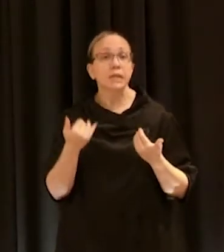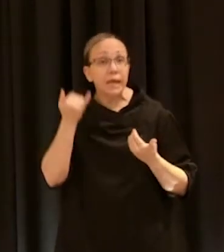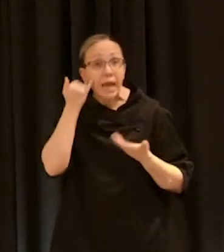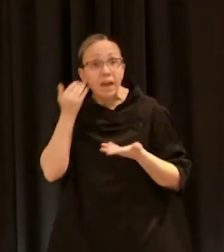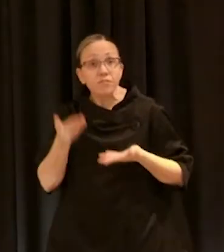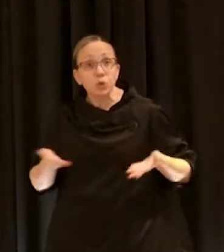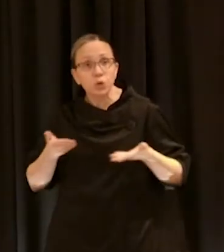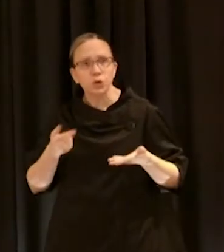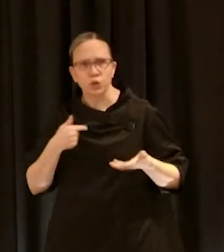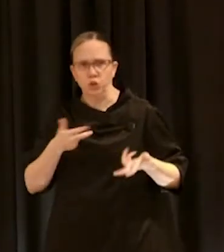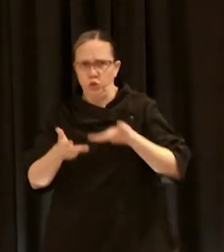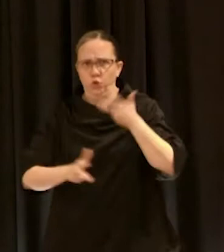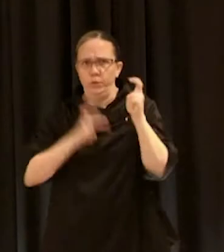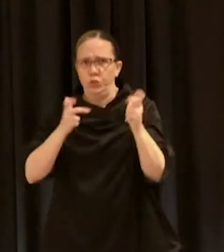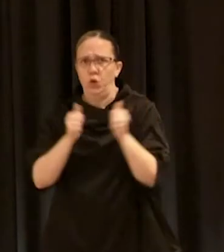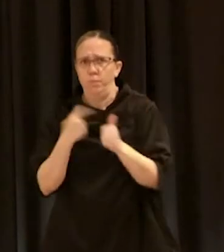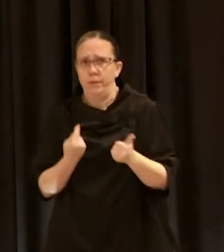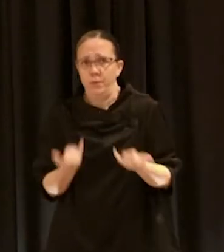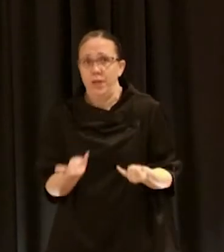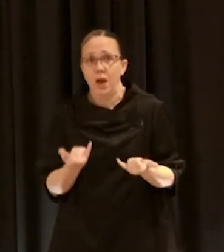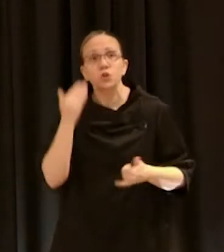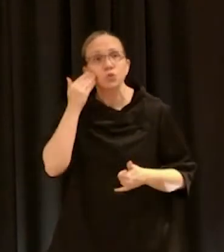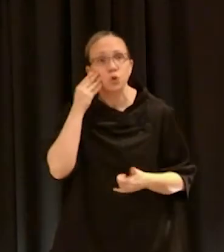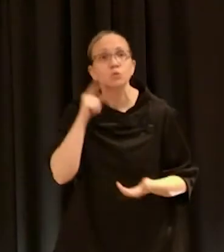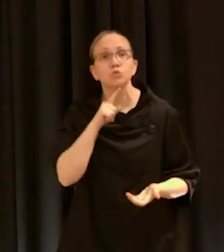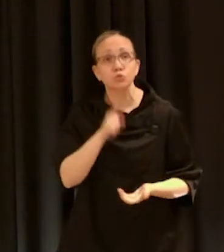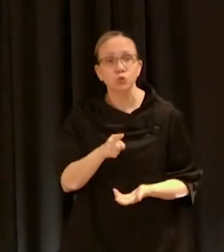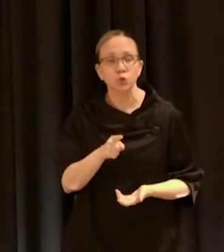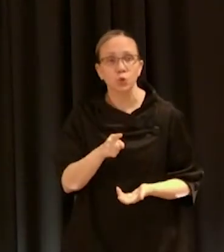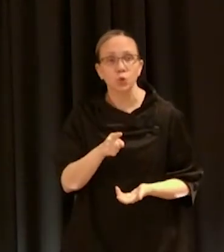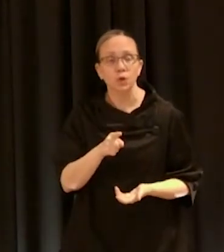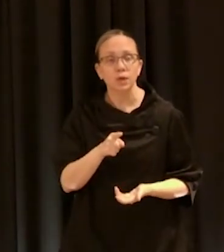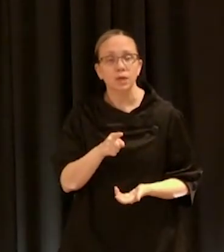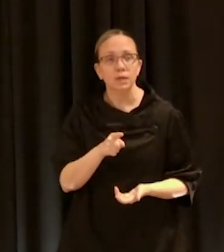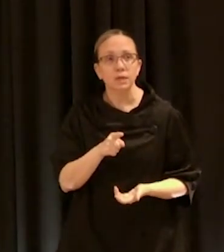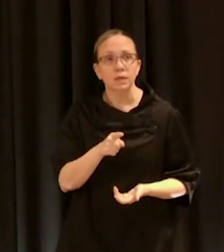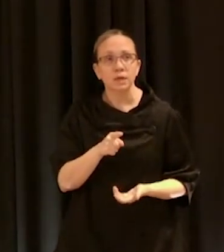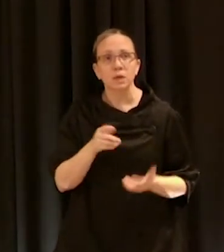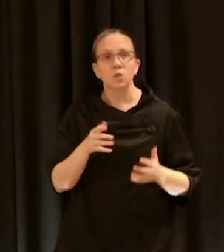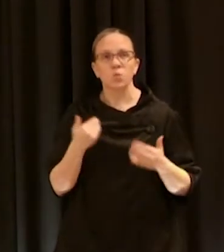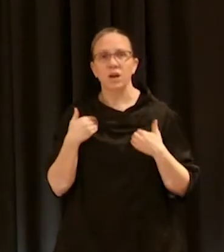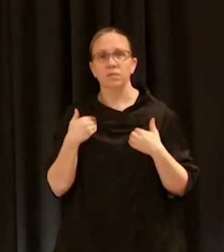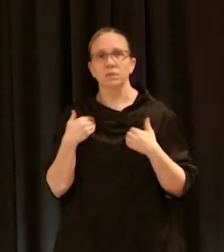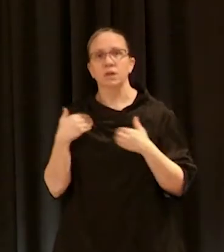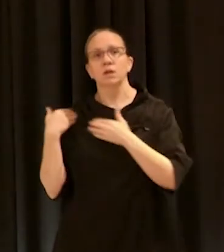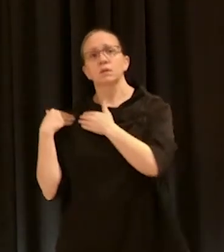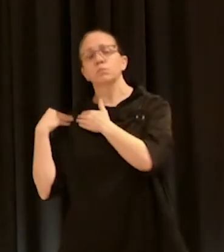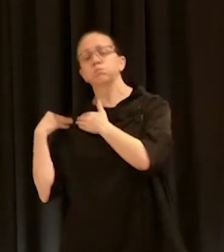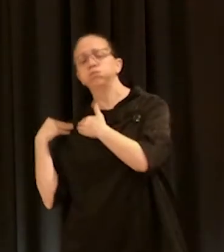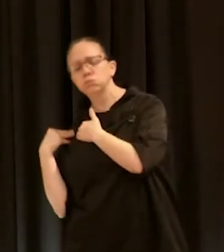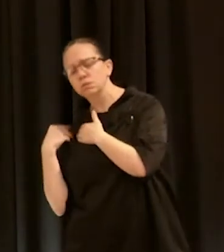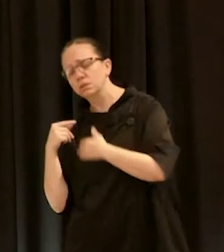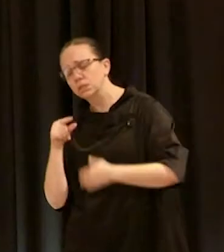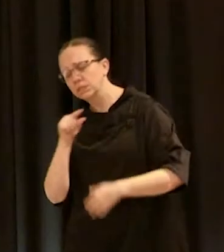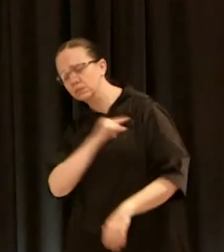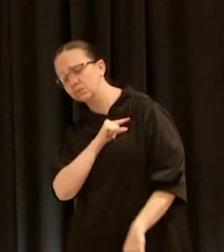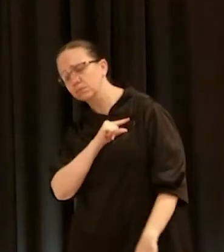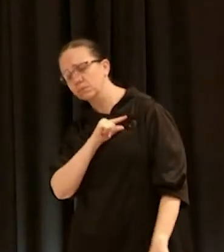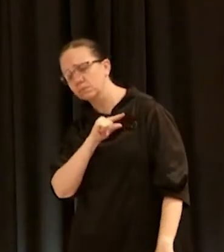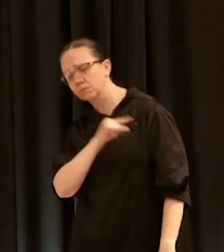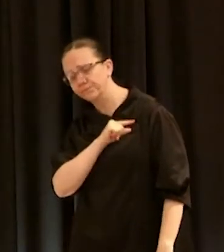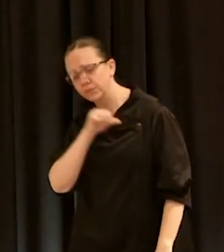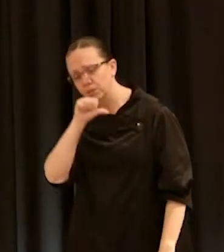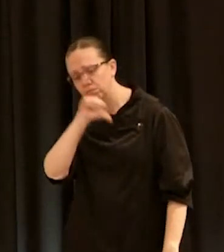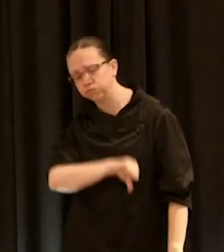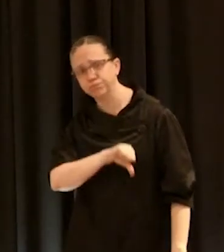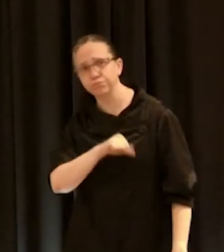were here, you'd be shouting with me right now because you know it's the truth. We carry around so much guilt and condemnation on